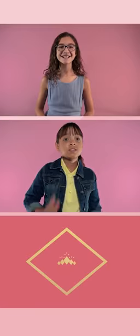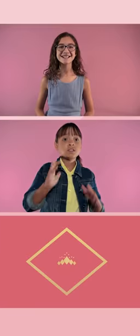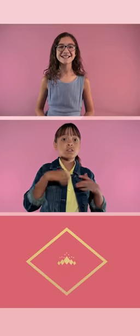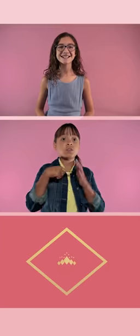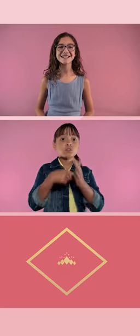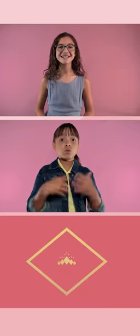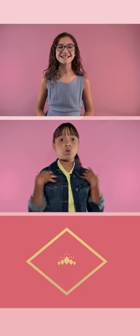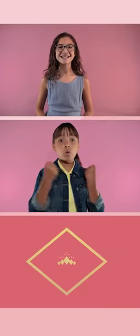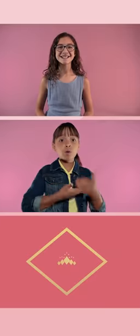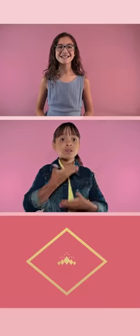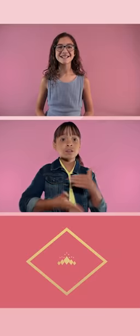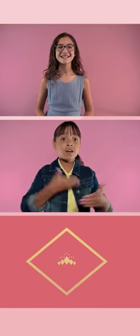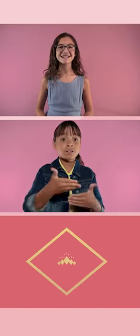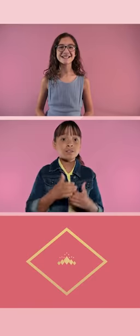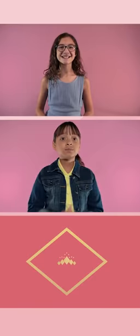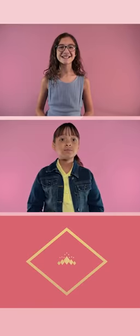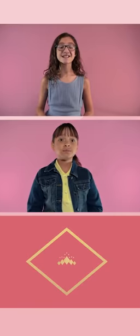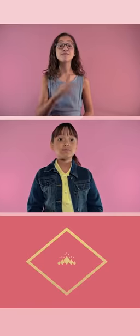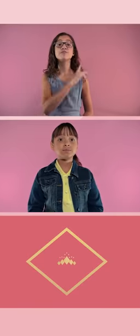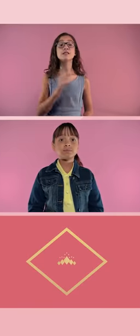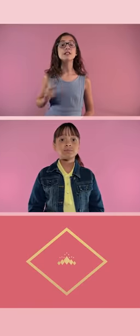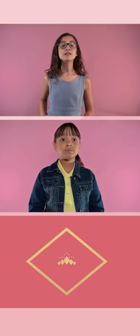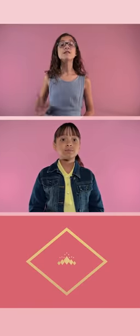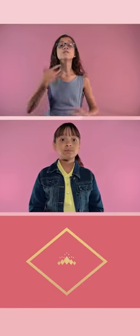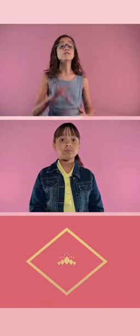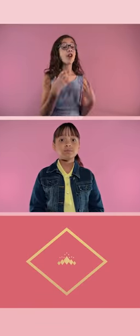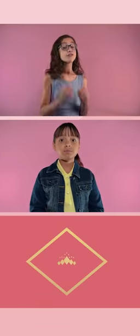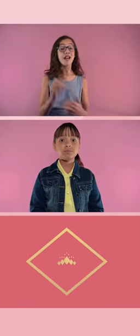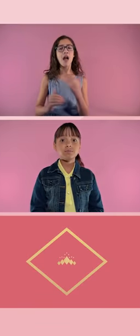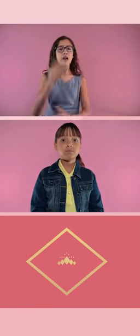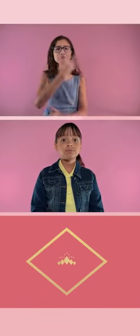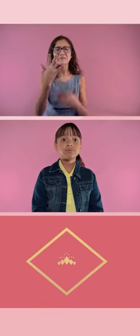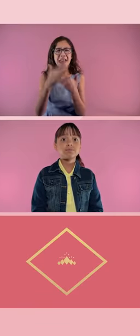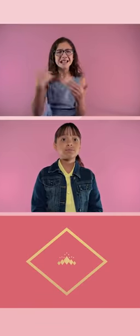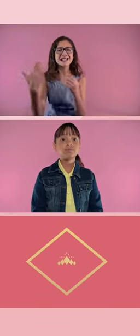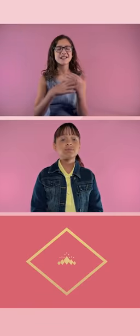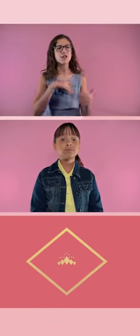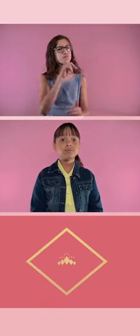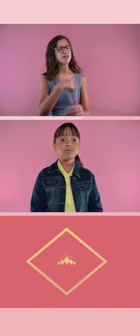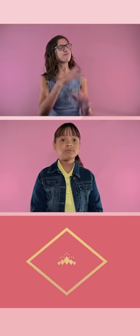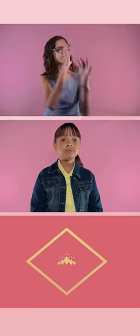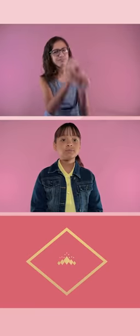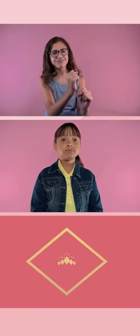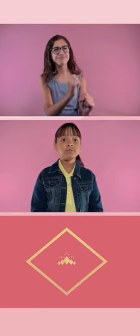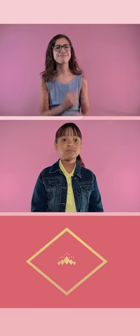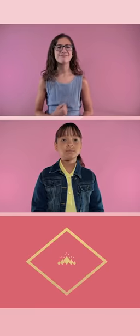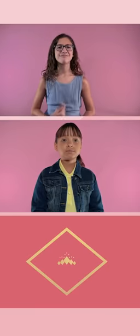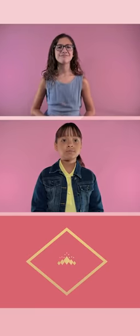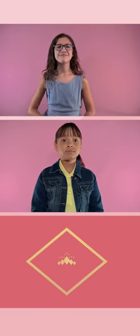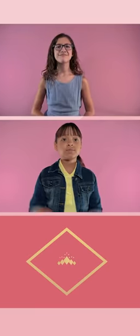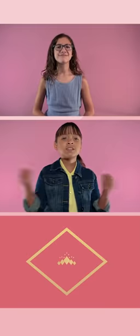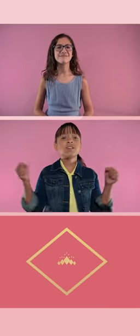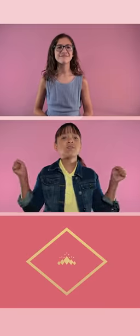and learning how they show courage and kindness. The princesses make being courageous and kind look so easy. I admire